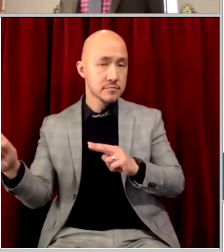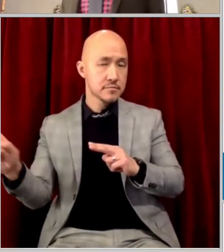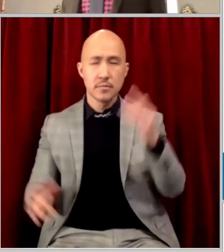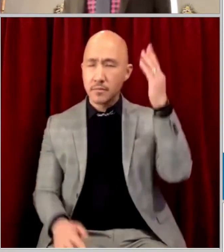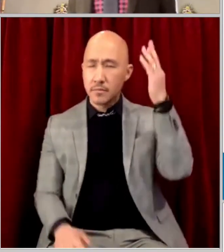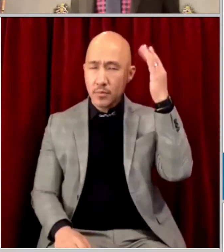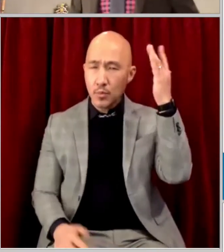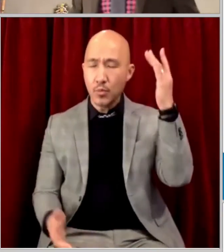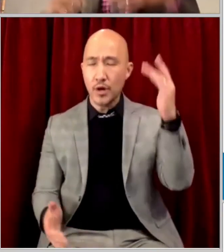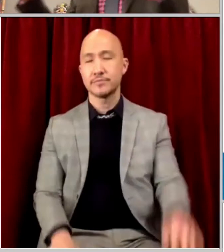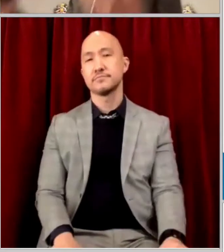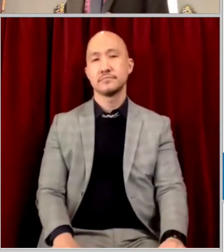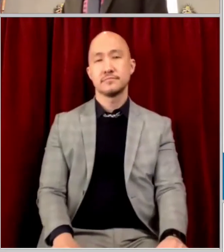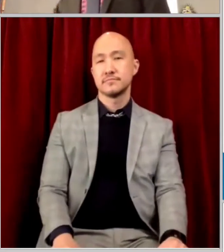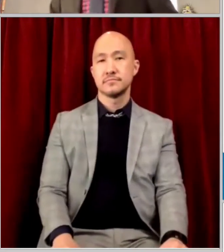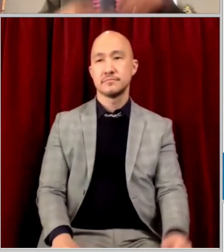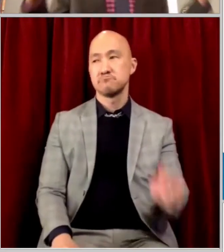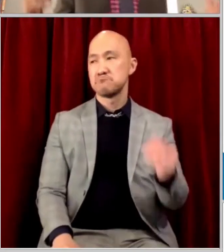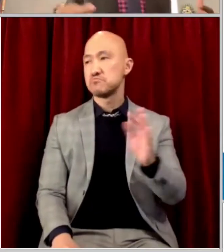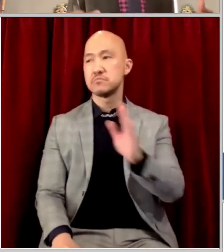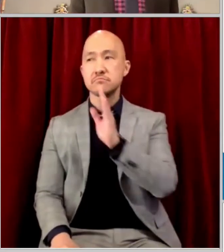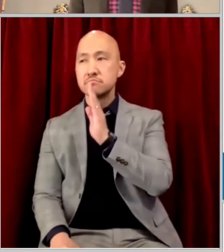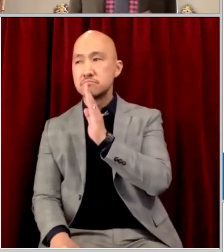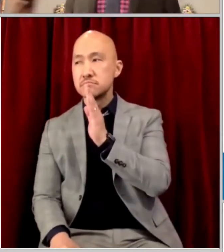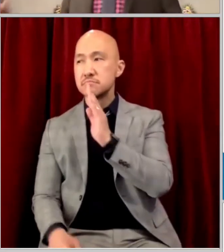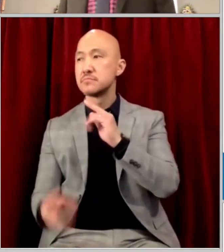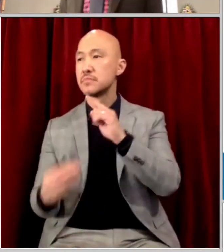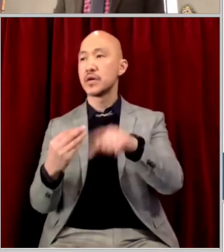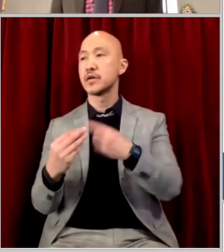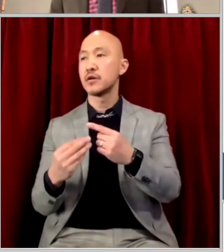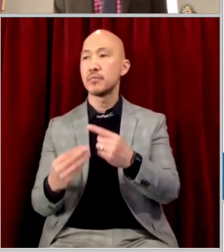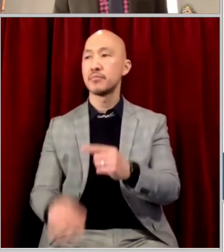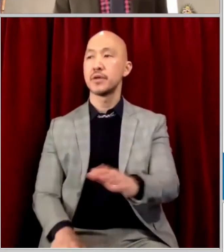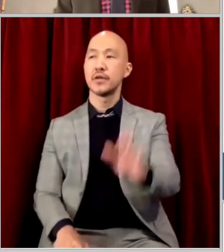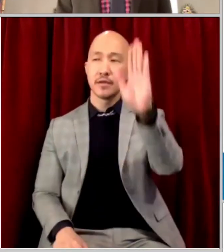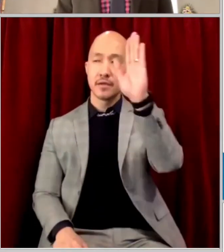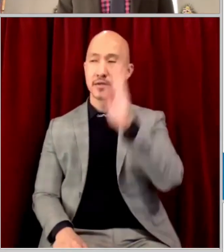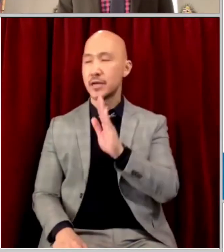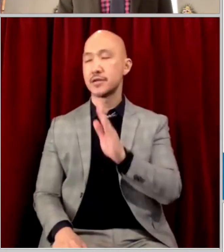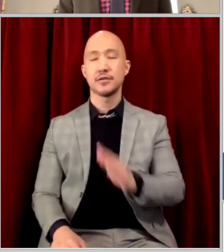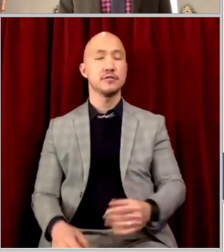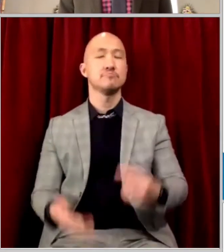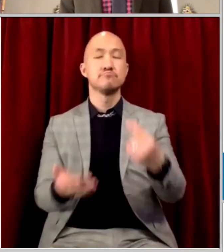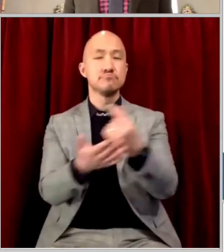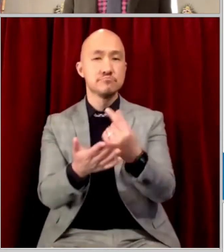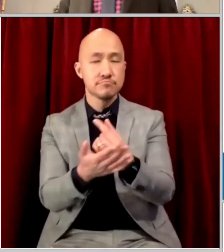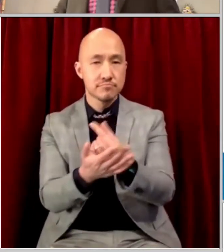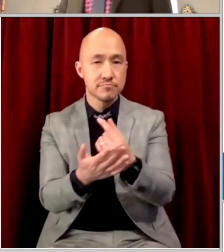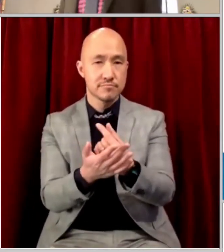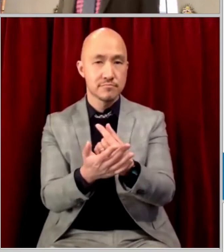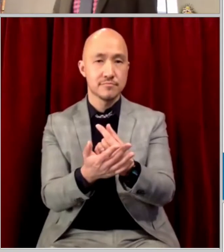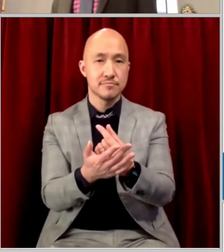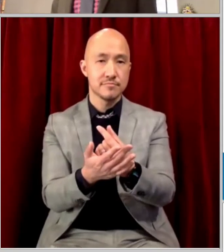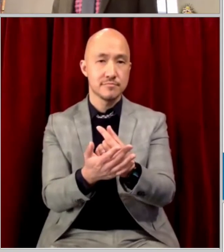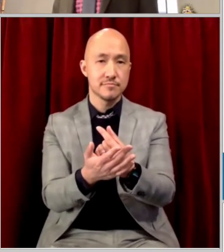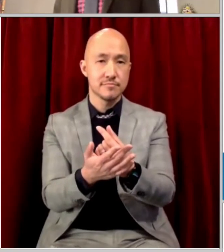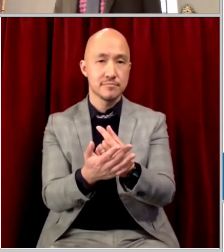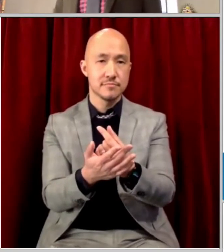Every time I talk about God or I say church or Bible class, they're like, oh, I can't hang with you anymore. And we're like, I feel